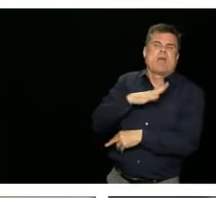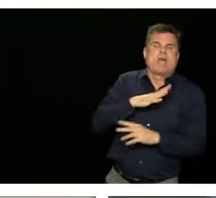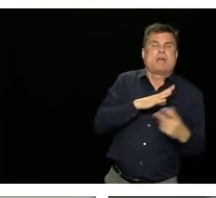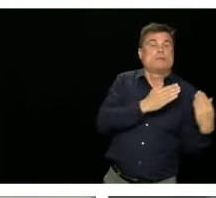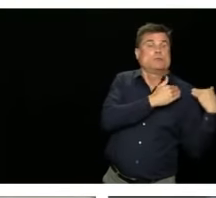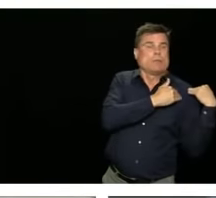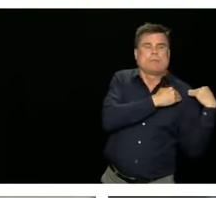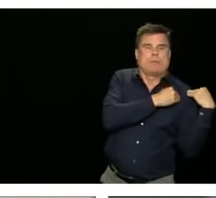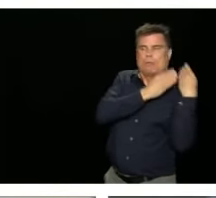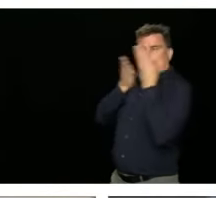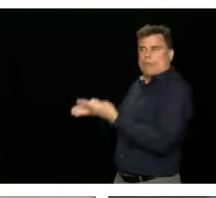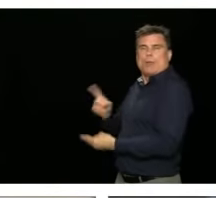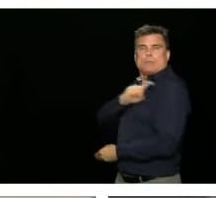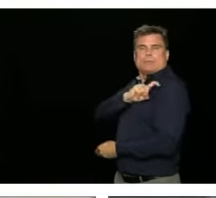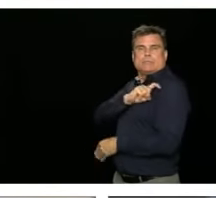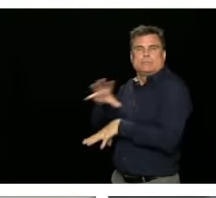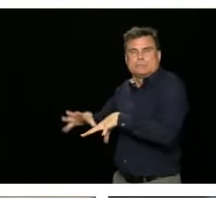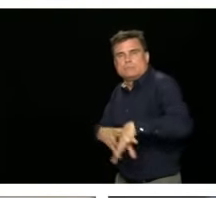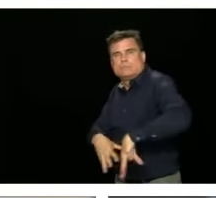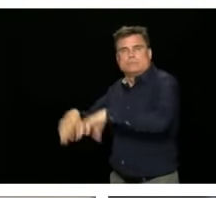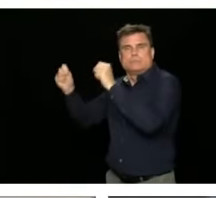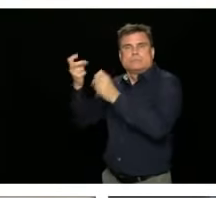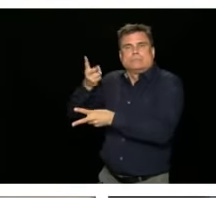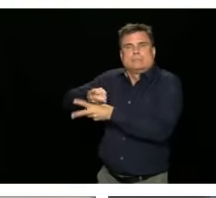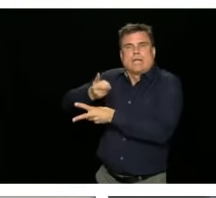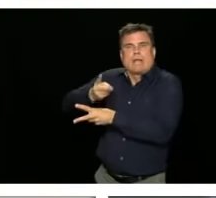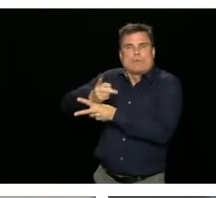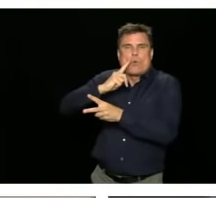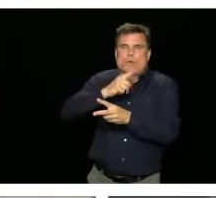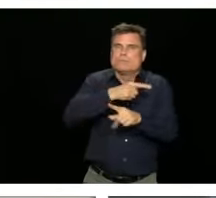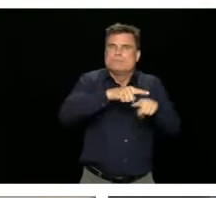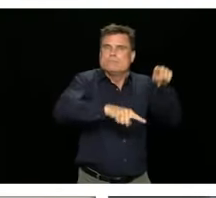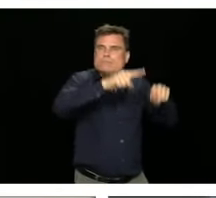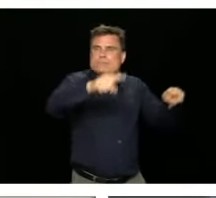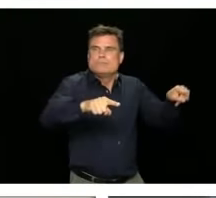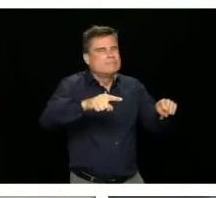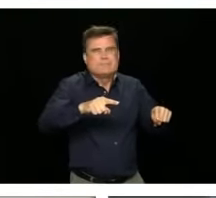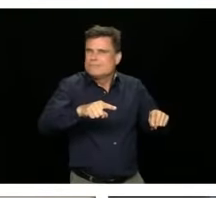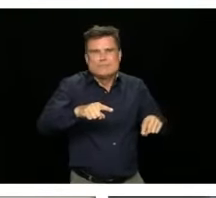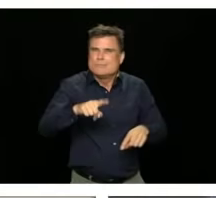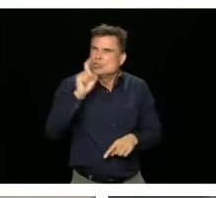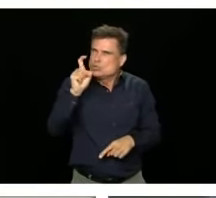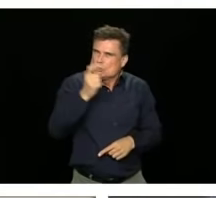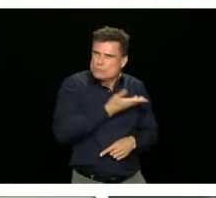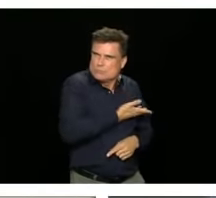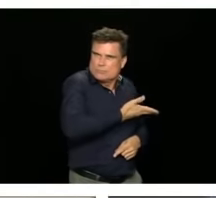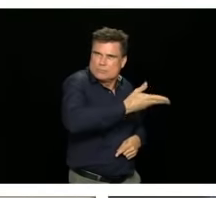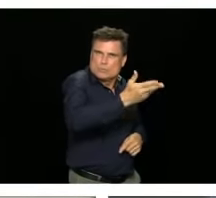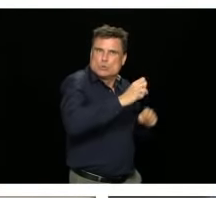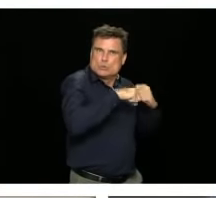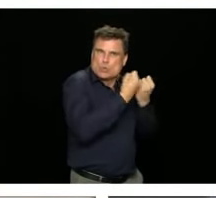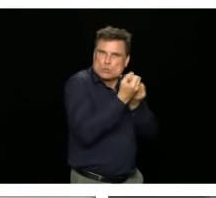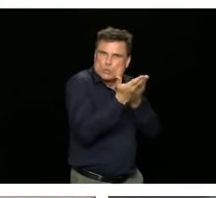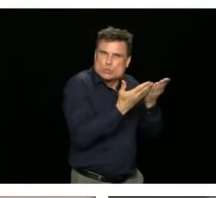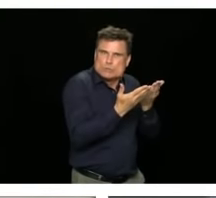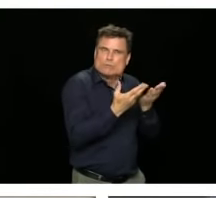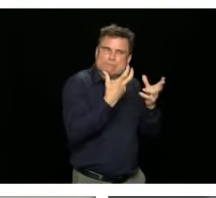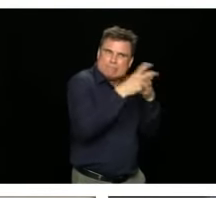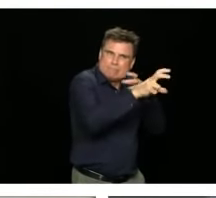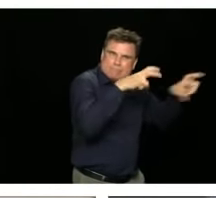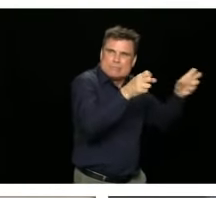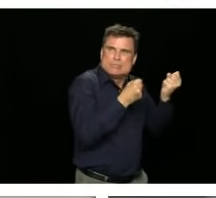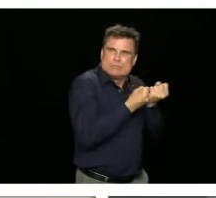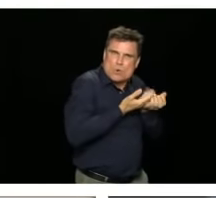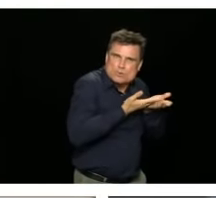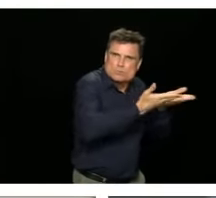the criminalization of people who are homeless. I know, for example, in Kelowna, even the ways that they go about making benches in the park is to prevent